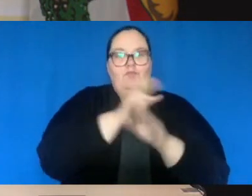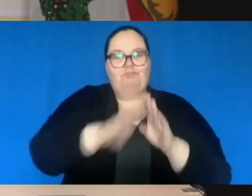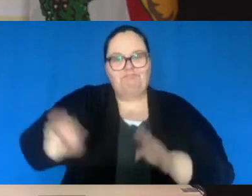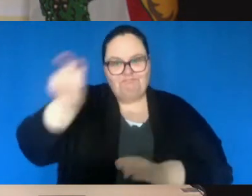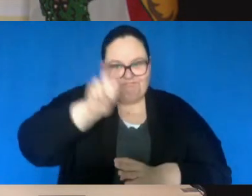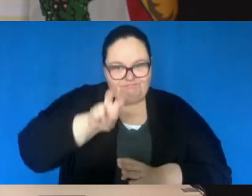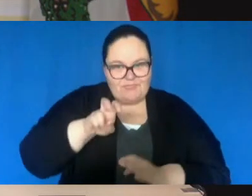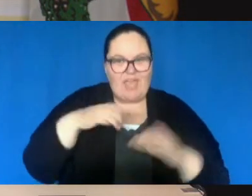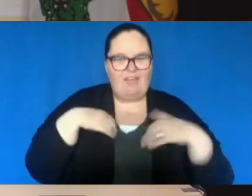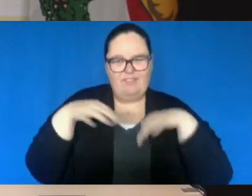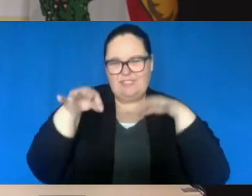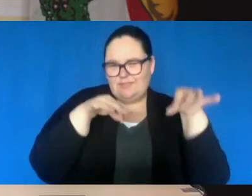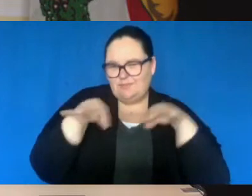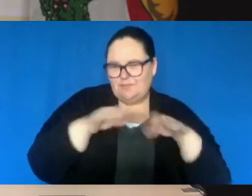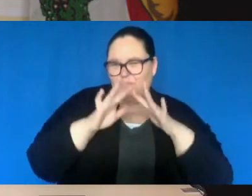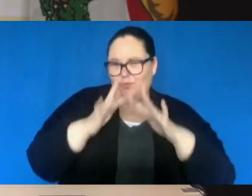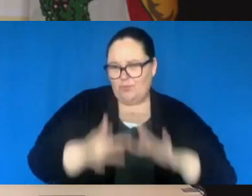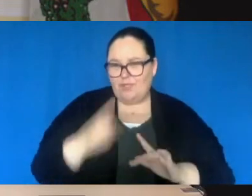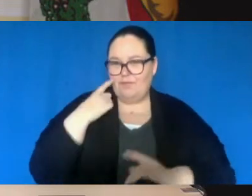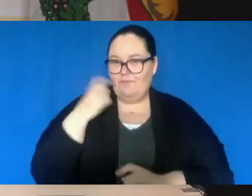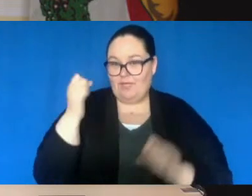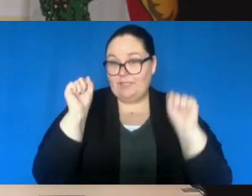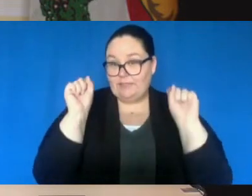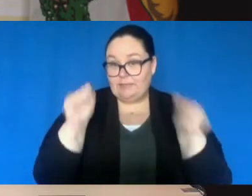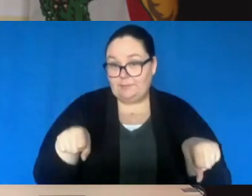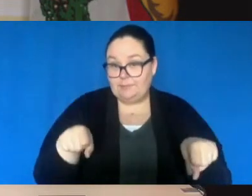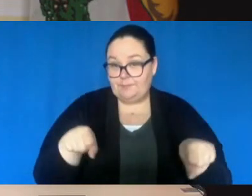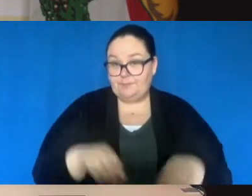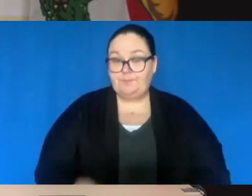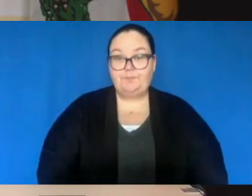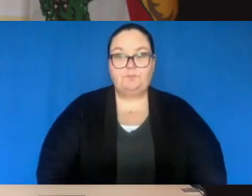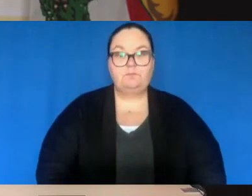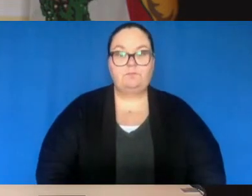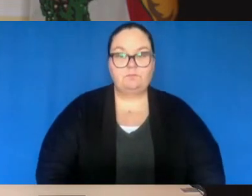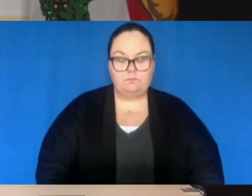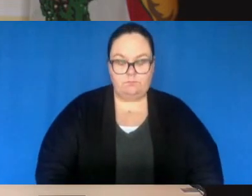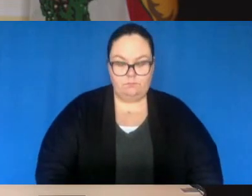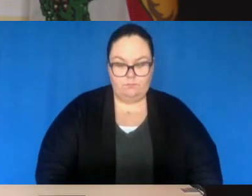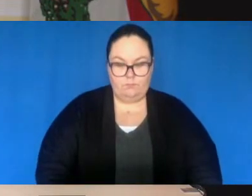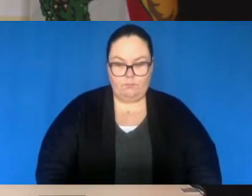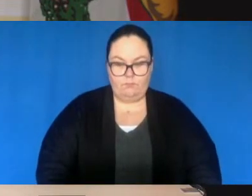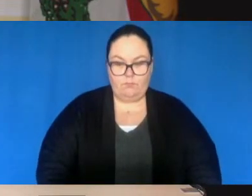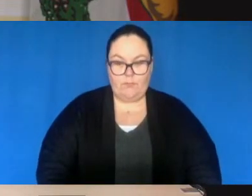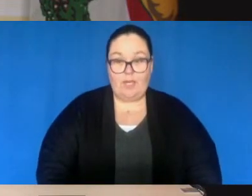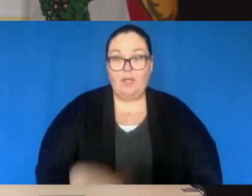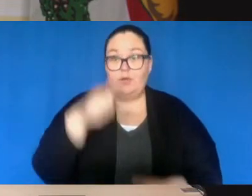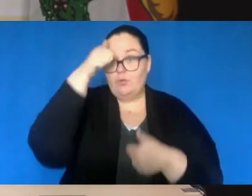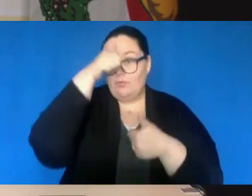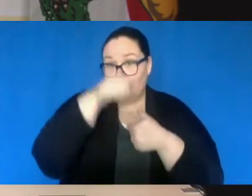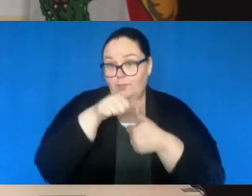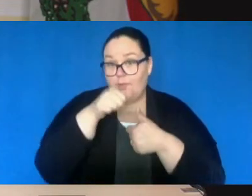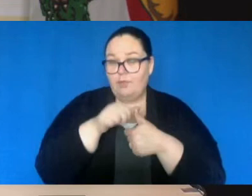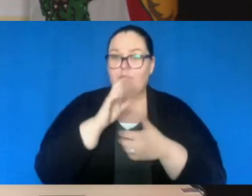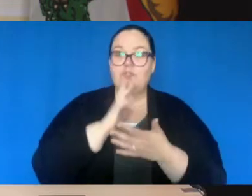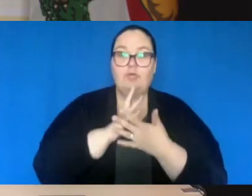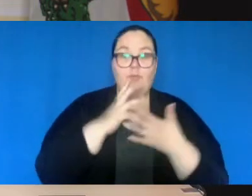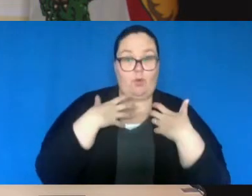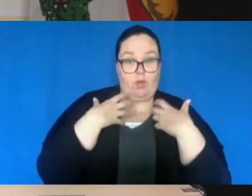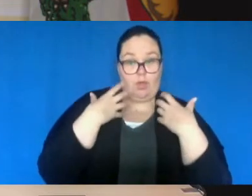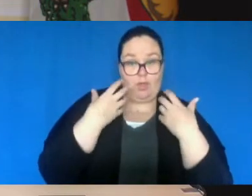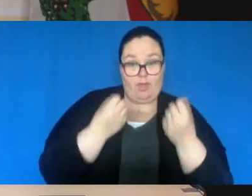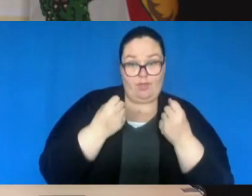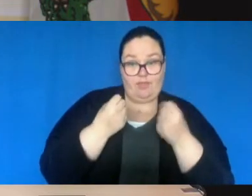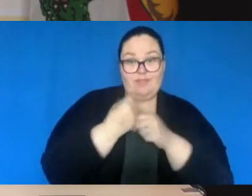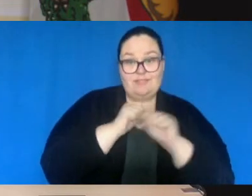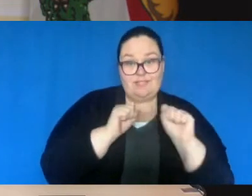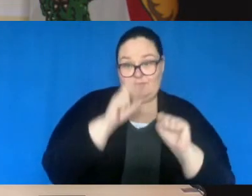travel. I also want to remind everyone about the safety of our hospitals and health system and that